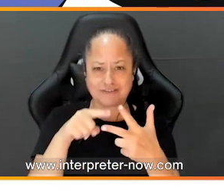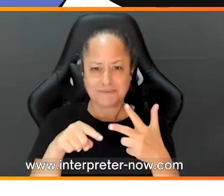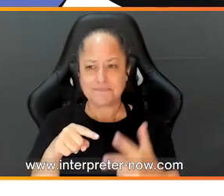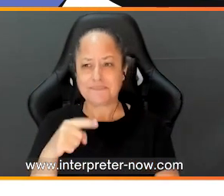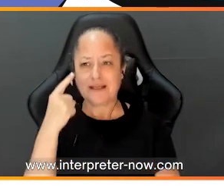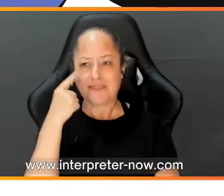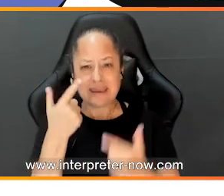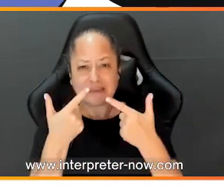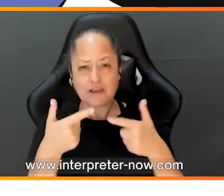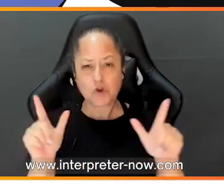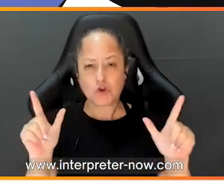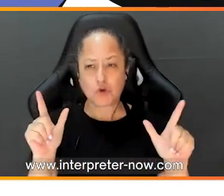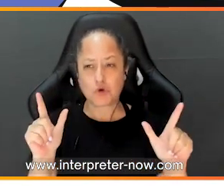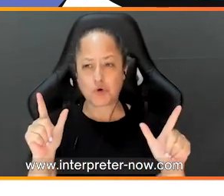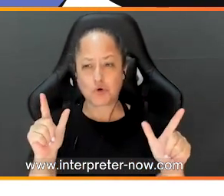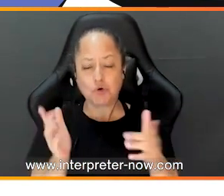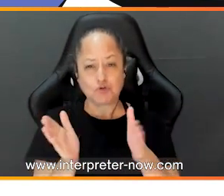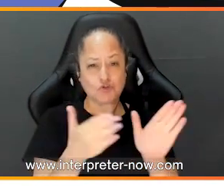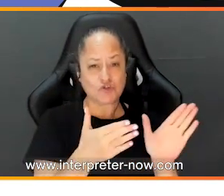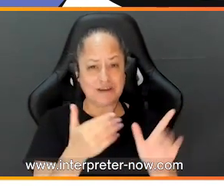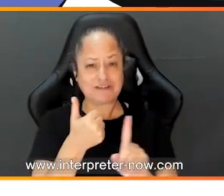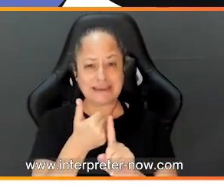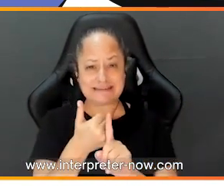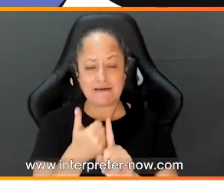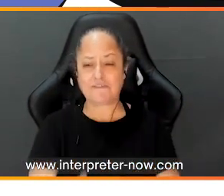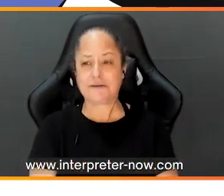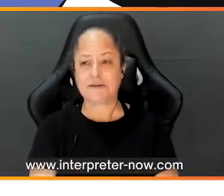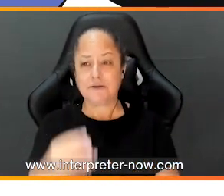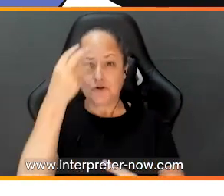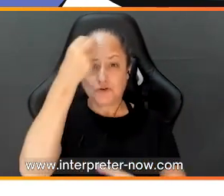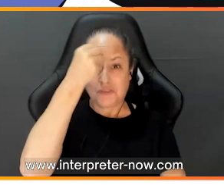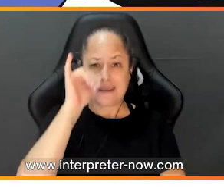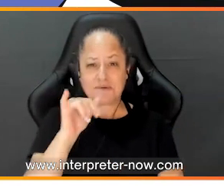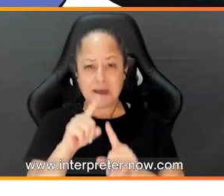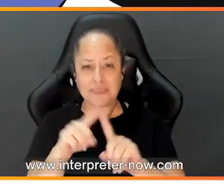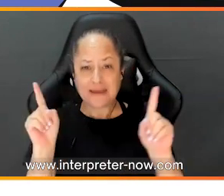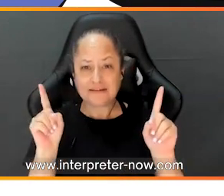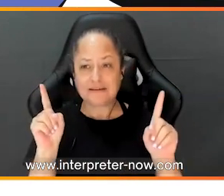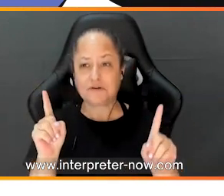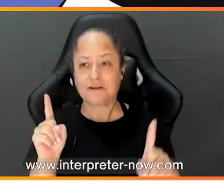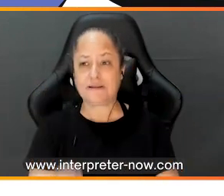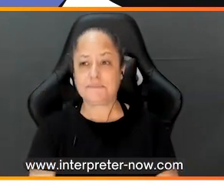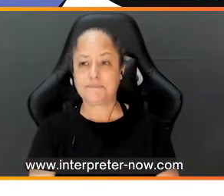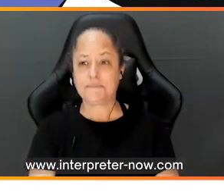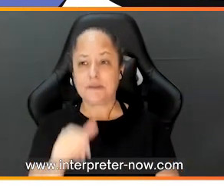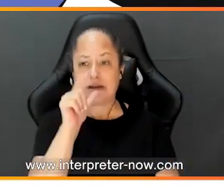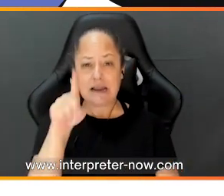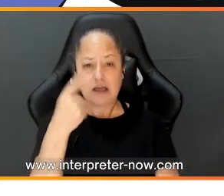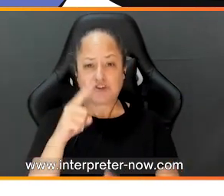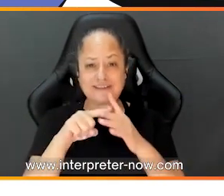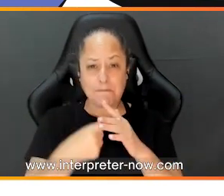along the way, you know, as you find systemic inequities built within that, unpacking that together as well